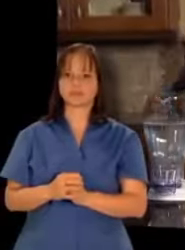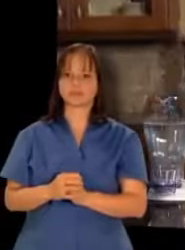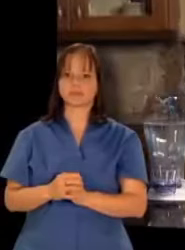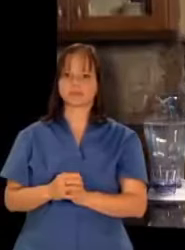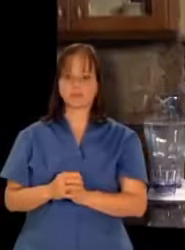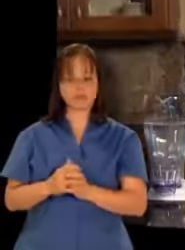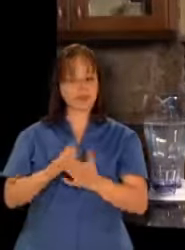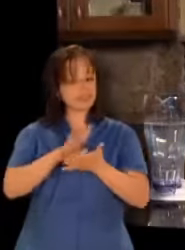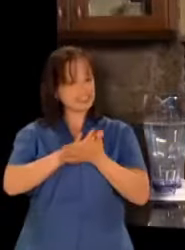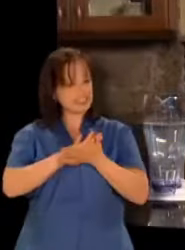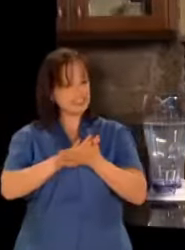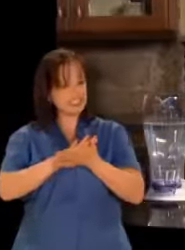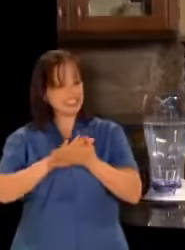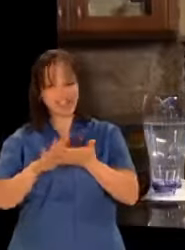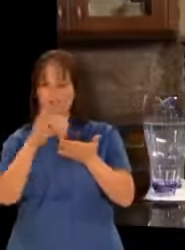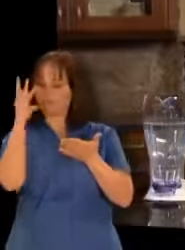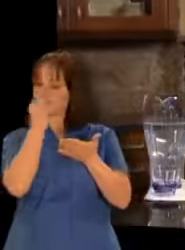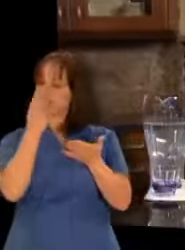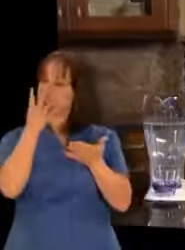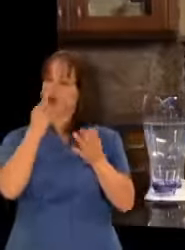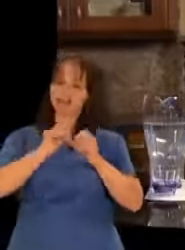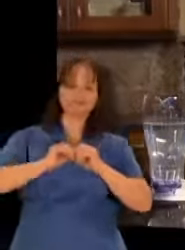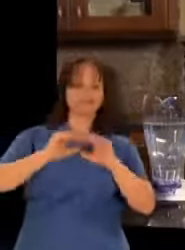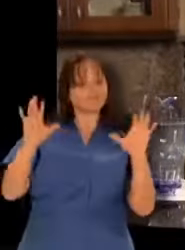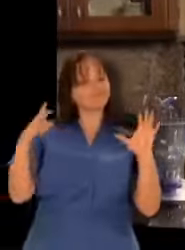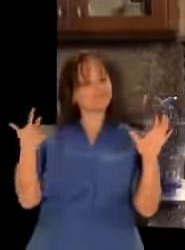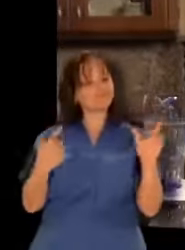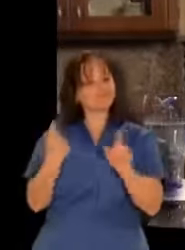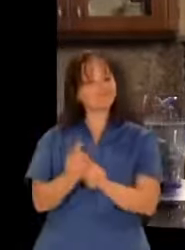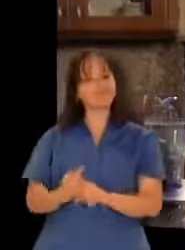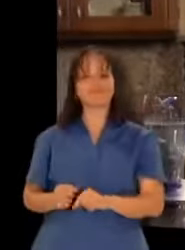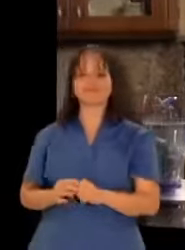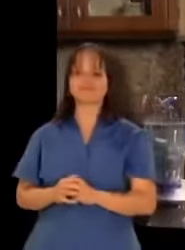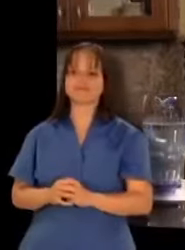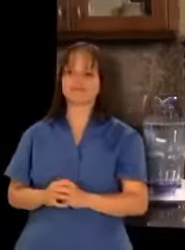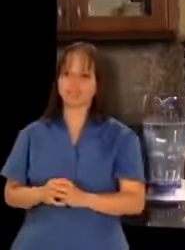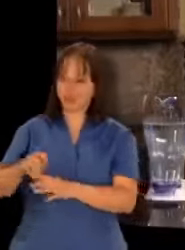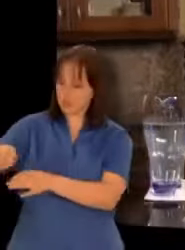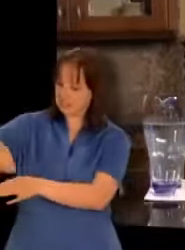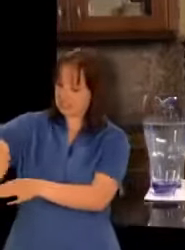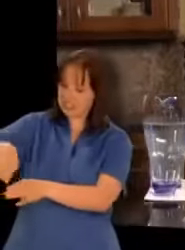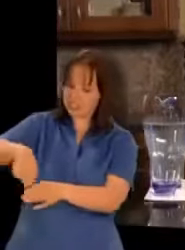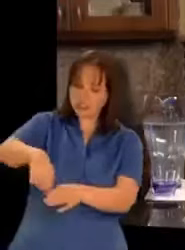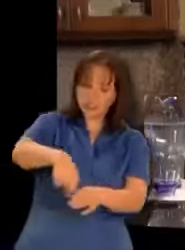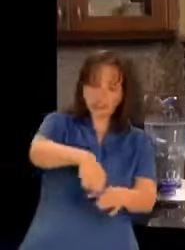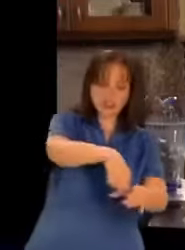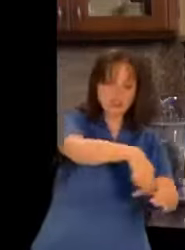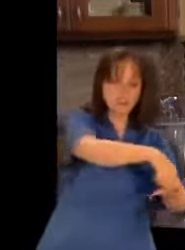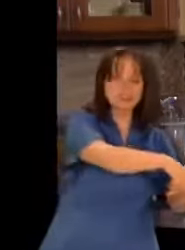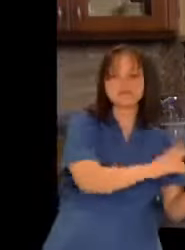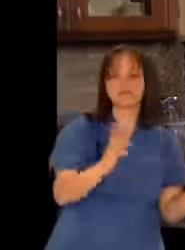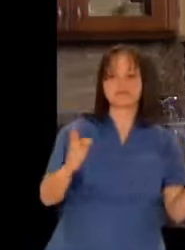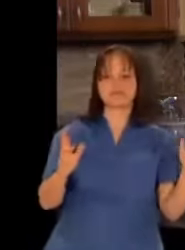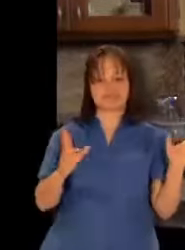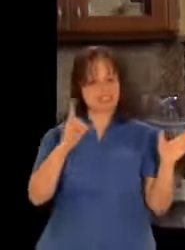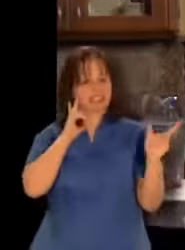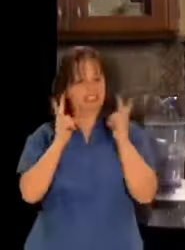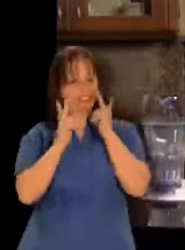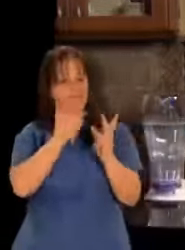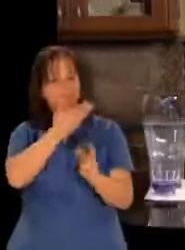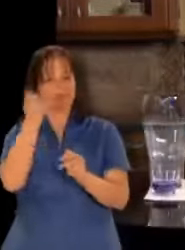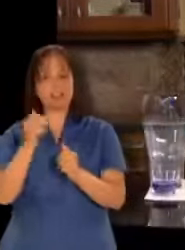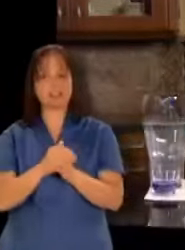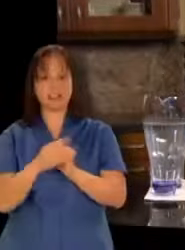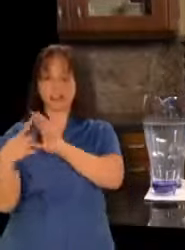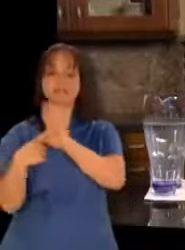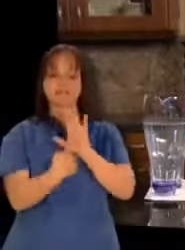We have a nice little pretty colorful display today, right? And we'll kind of stir these up real quick so you can get a better look, and then I'll